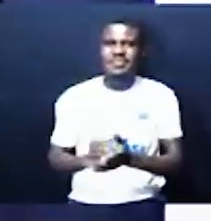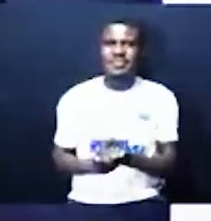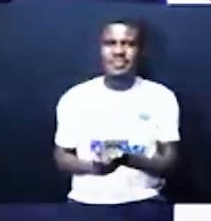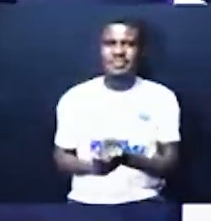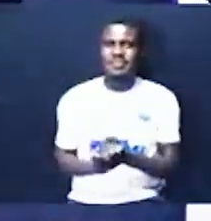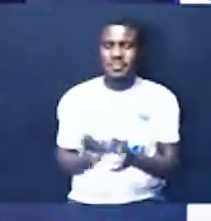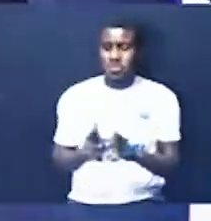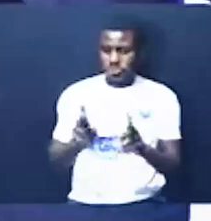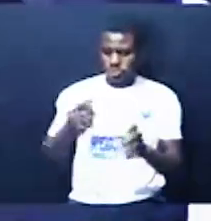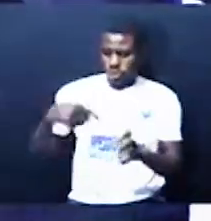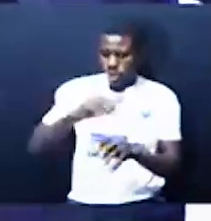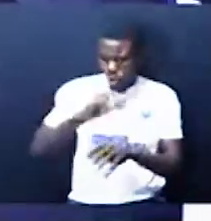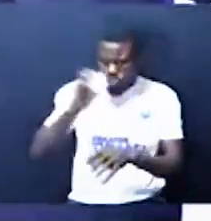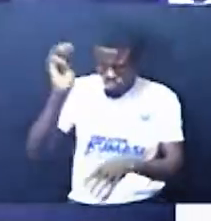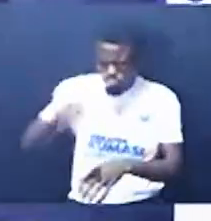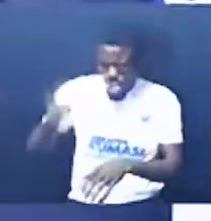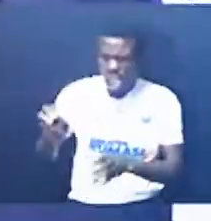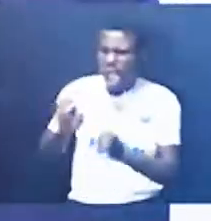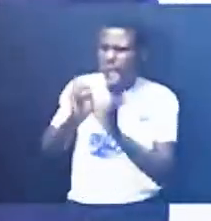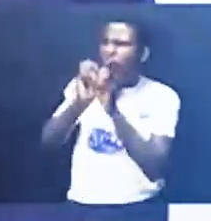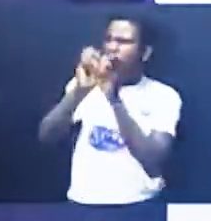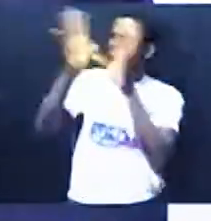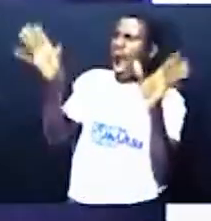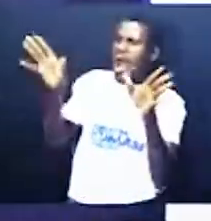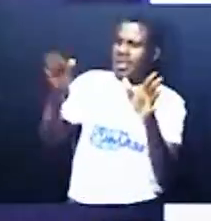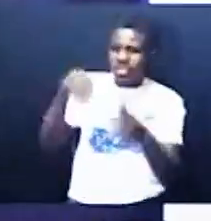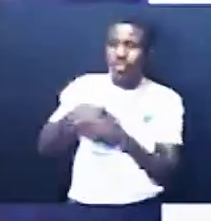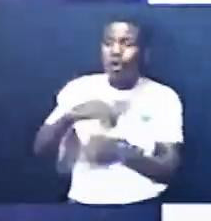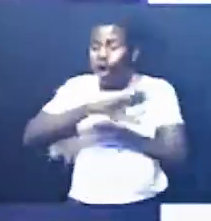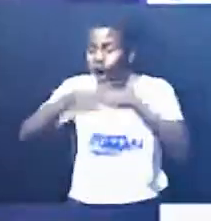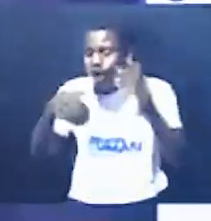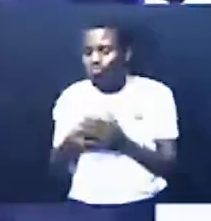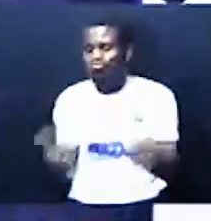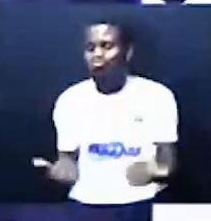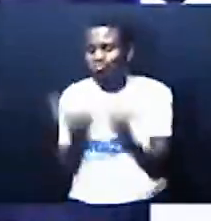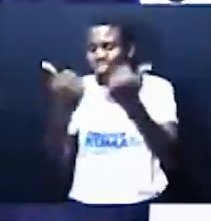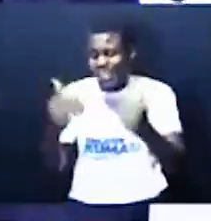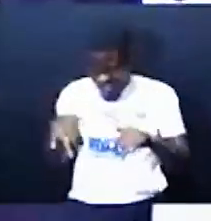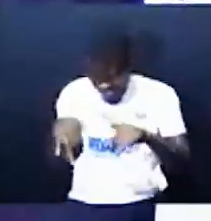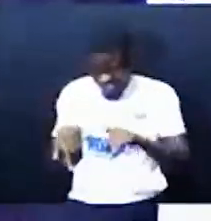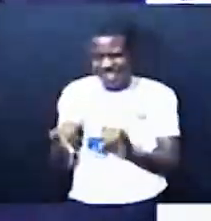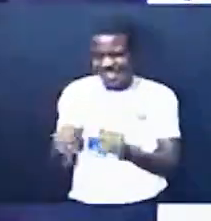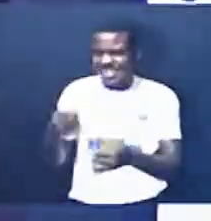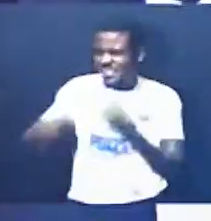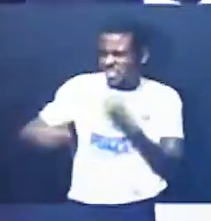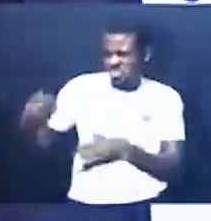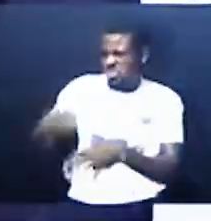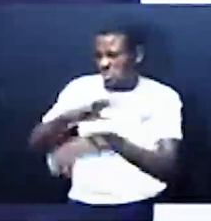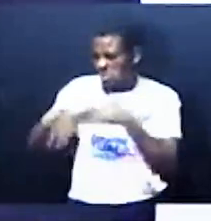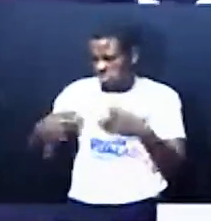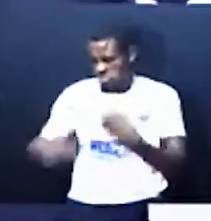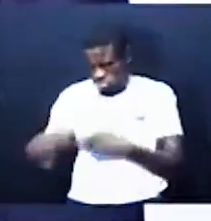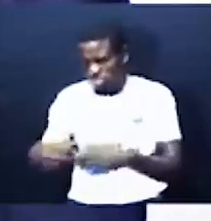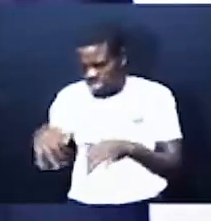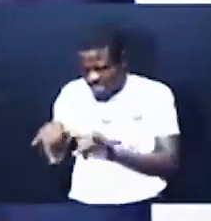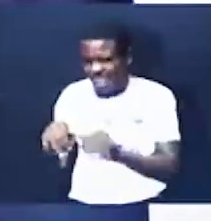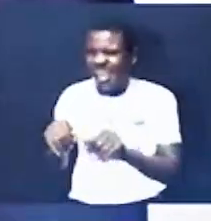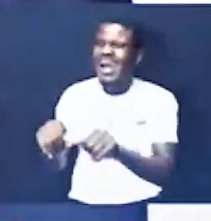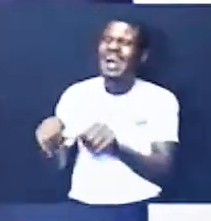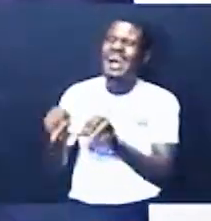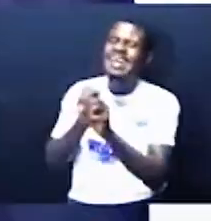So we need to shine in the midst of all the challenges and the issues of life. Now